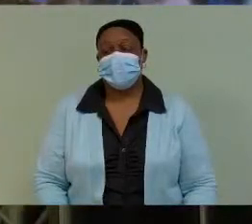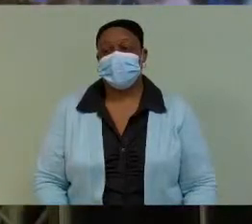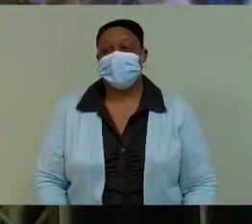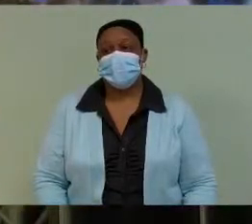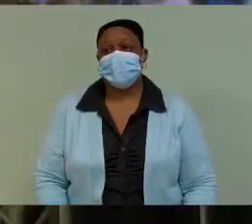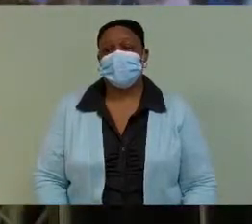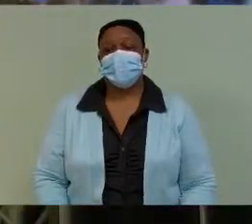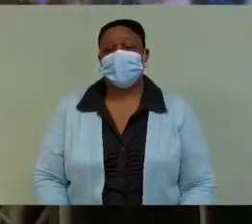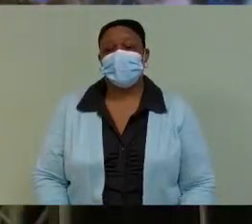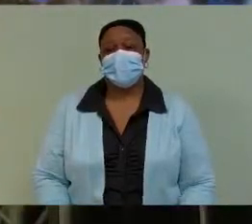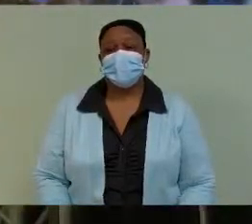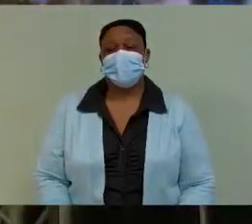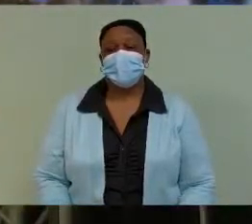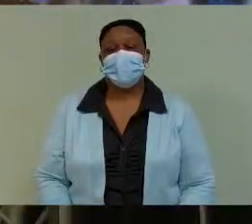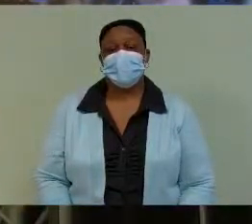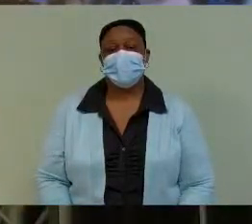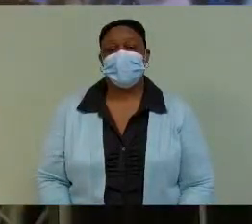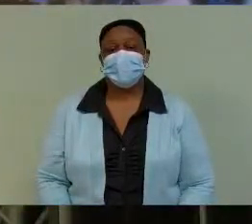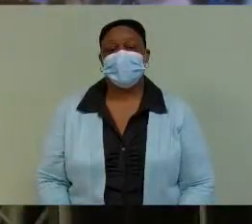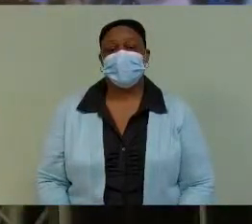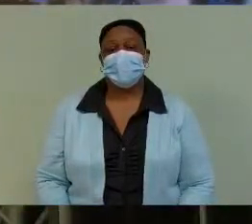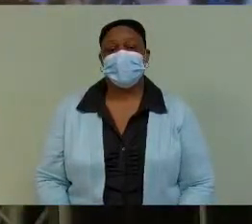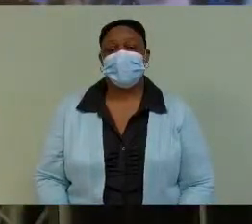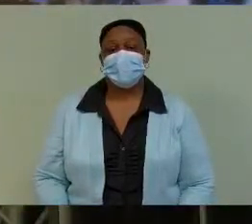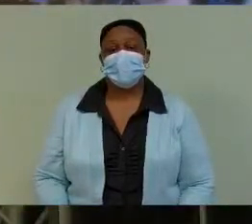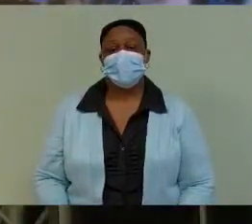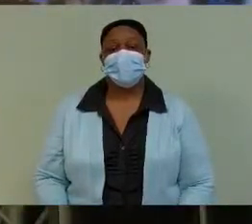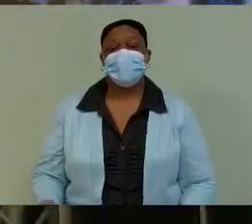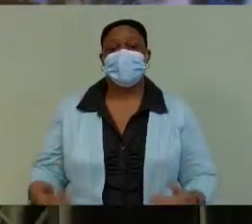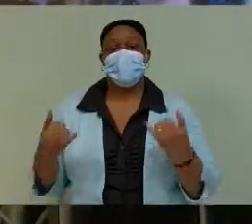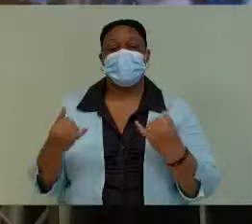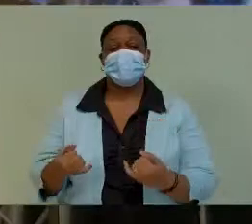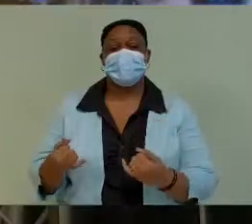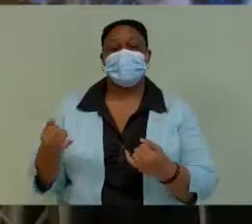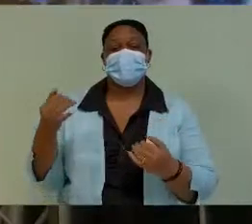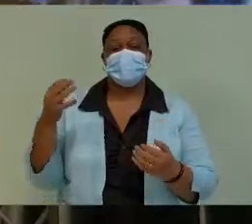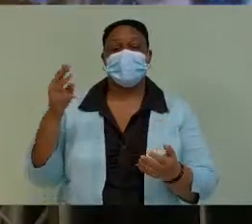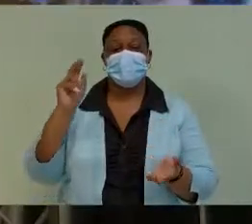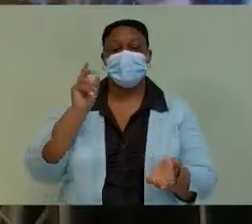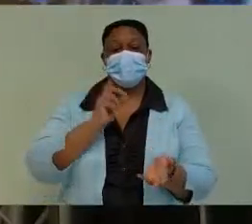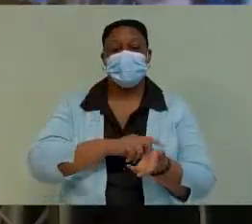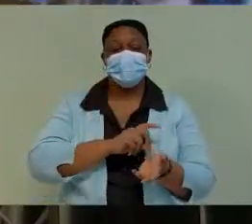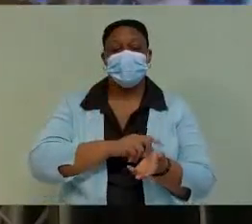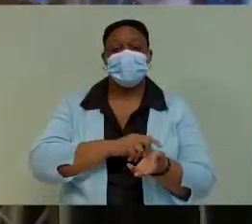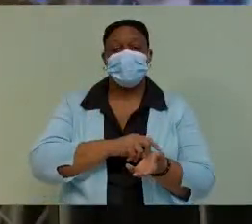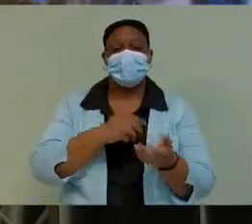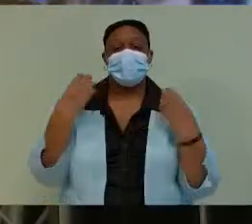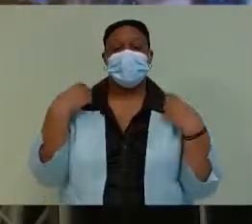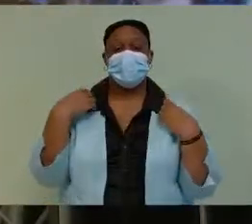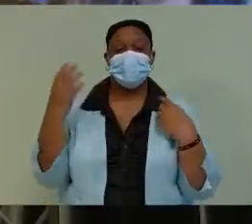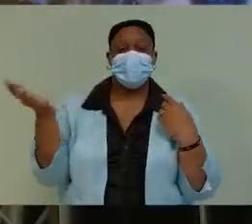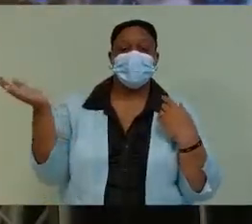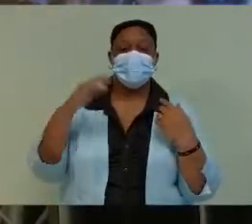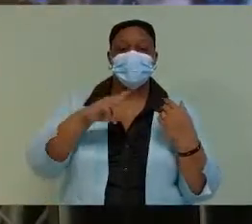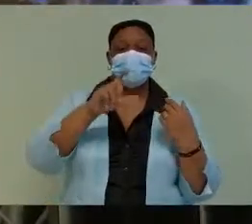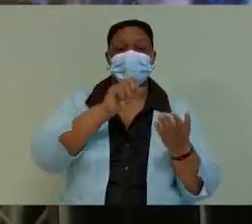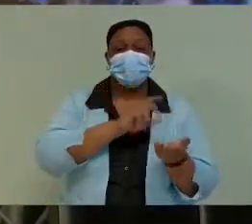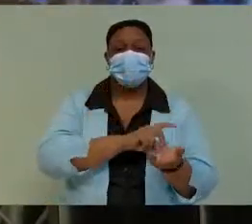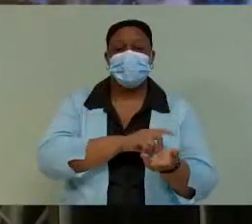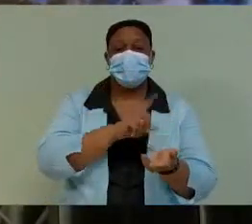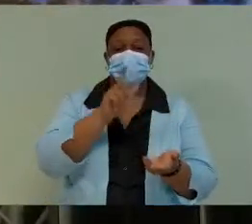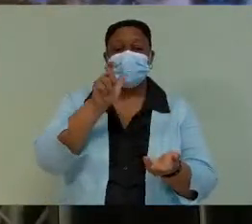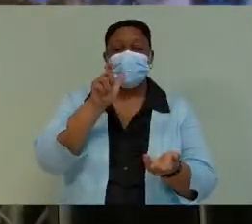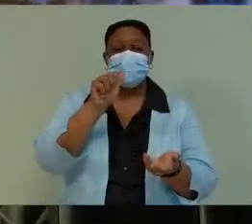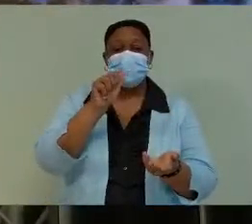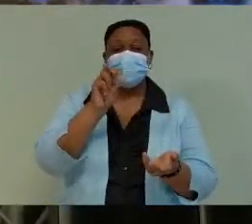Thank you, Superintendent Henry, for your report. I now invite our Chief Medical Officer, Dr. Hazel Laws, who will